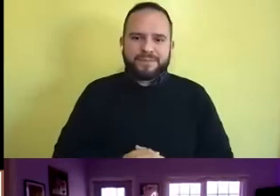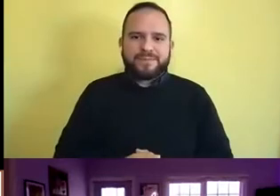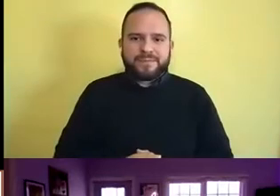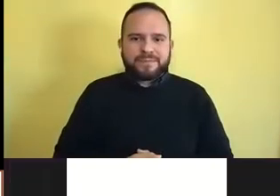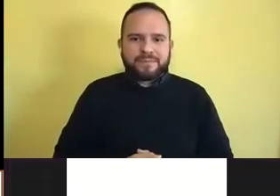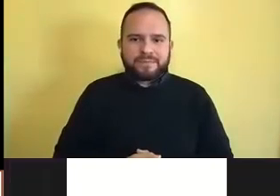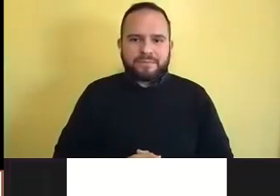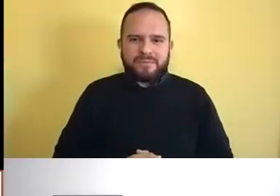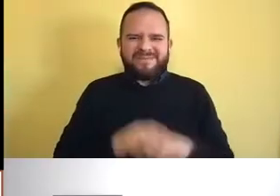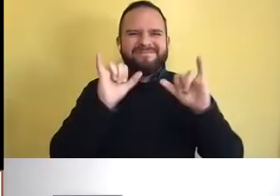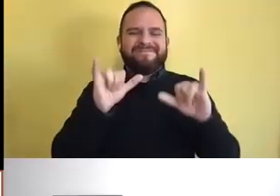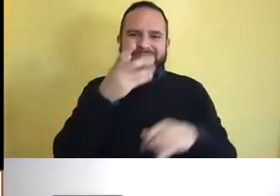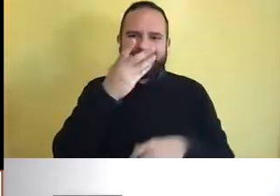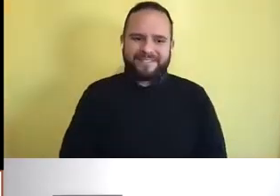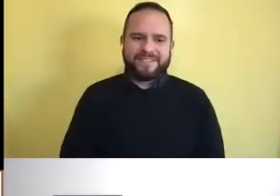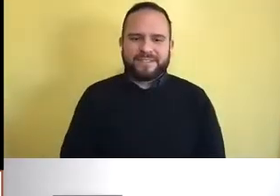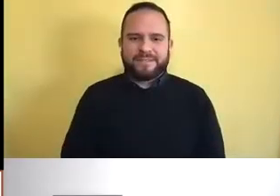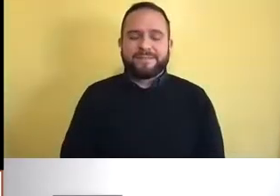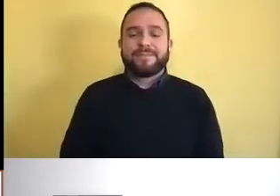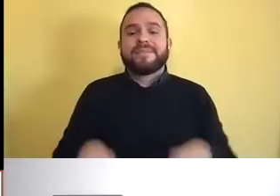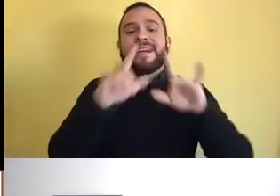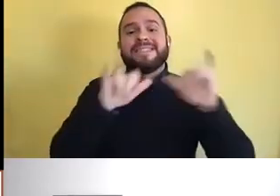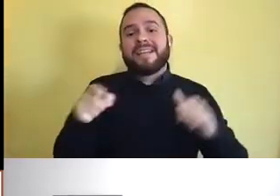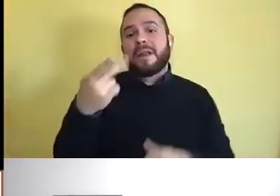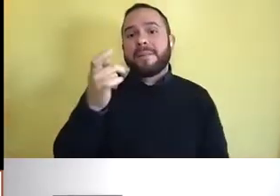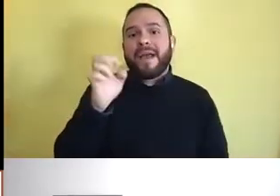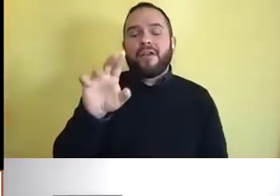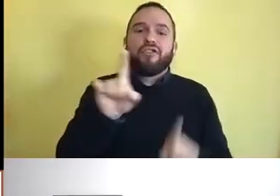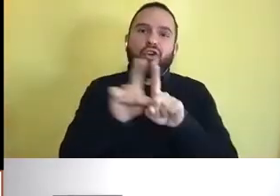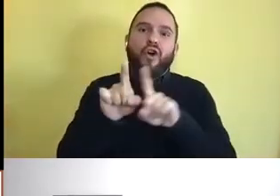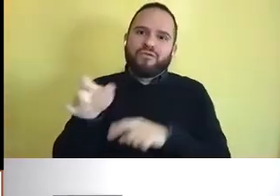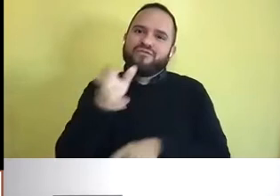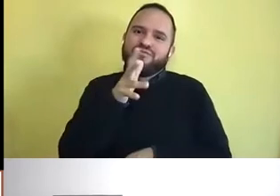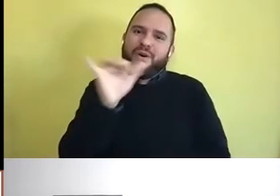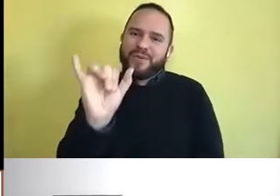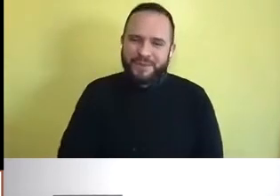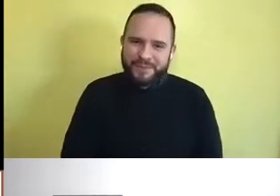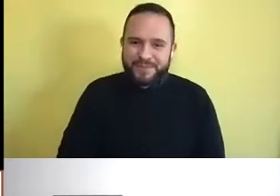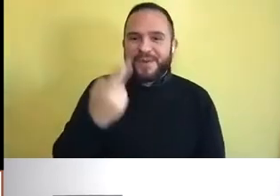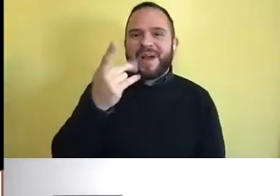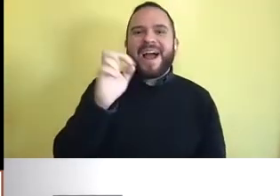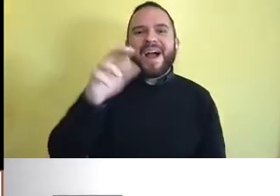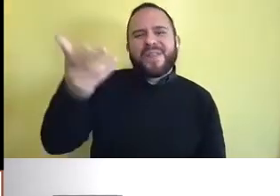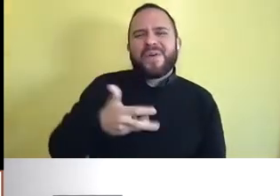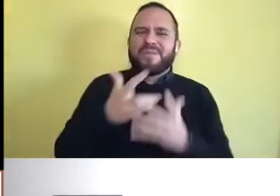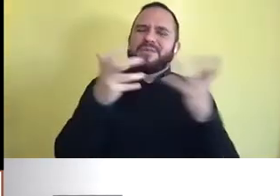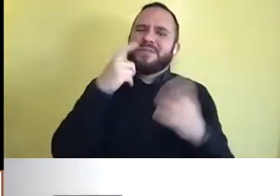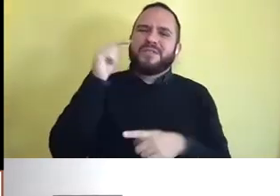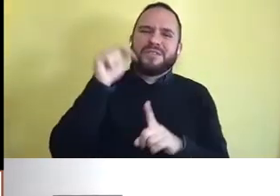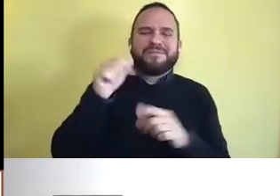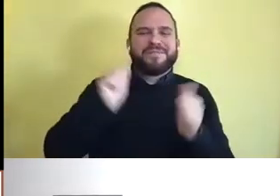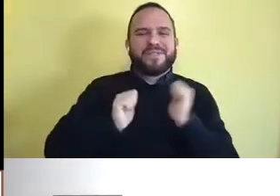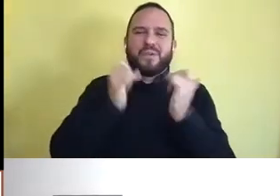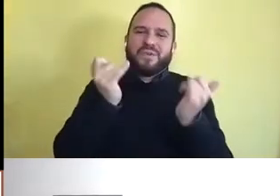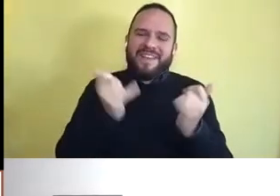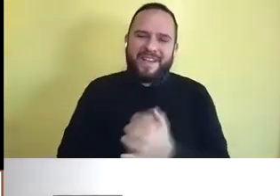Oh, goodness. And at the same time, Heather is also proud to be a mother. So Heather, welcome so much to the show today.